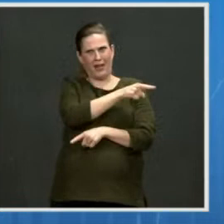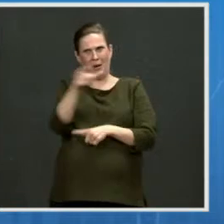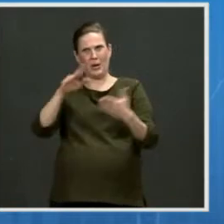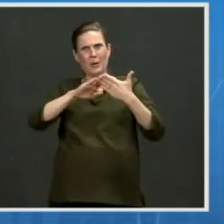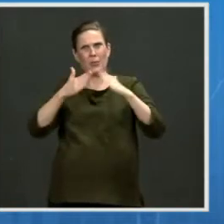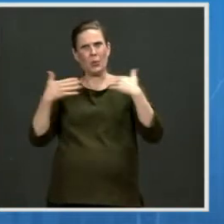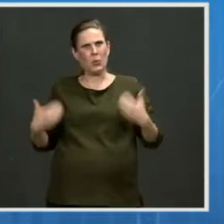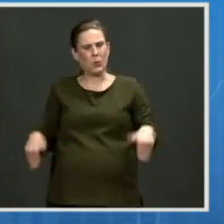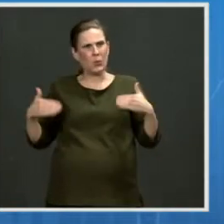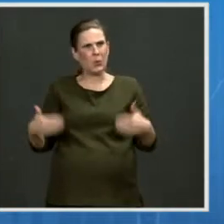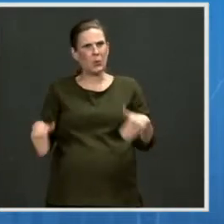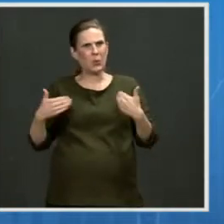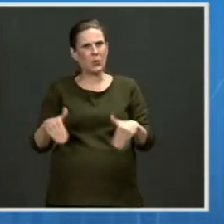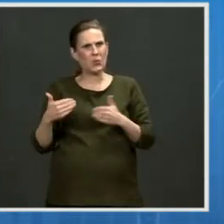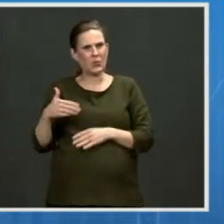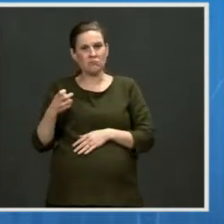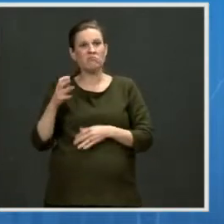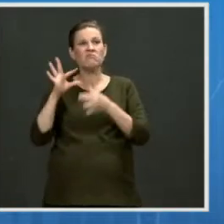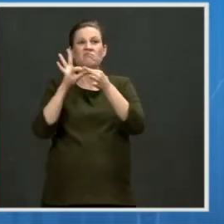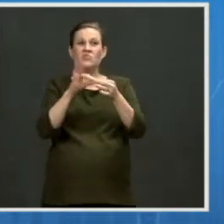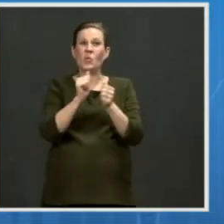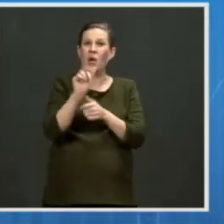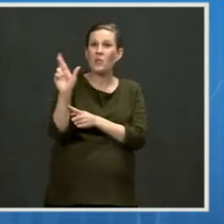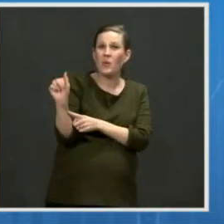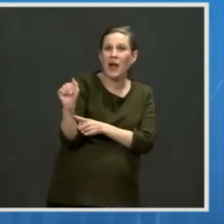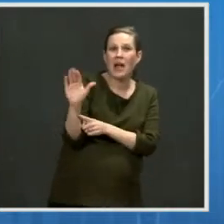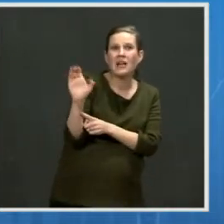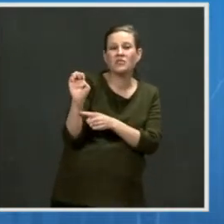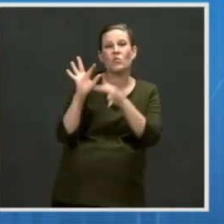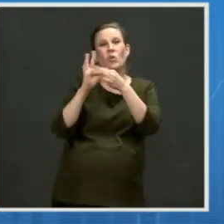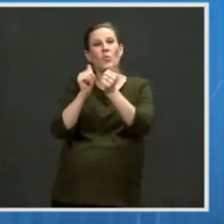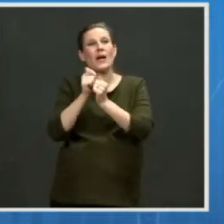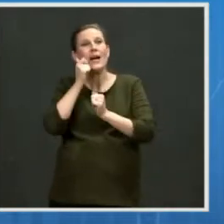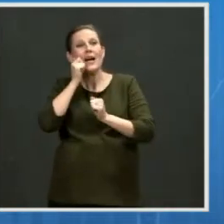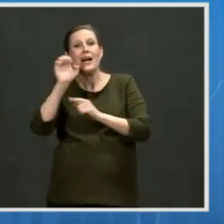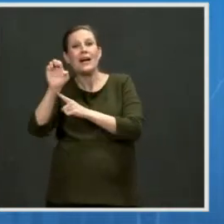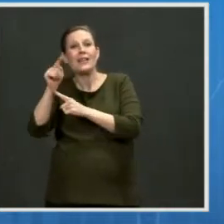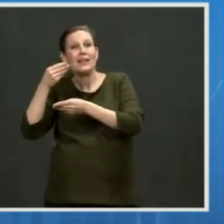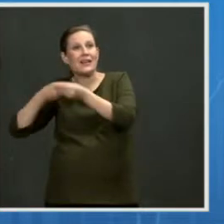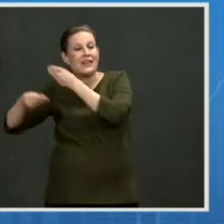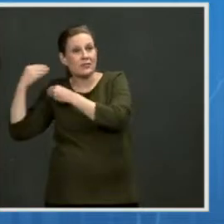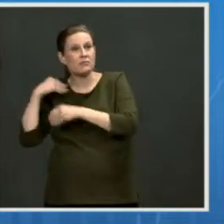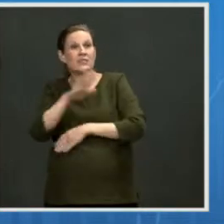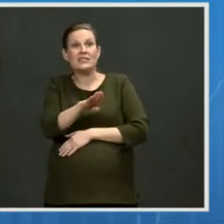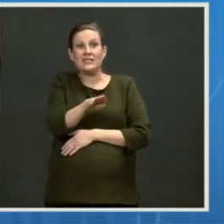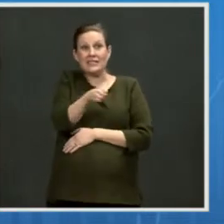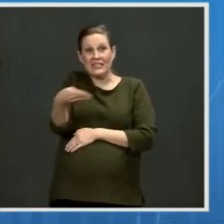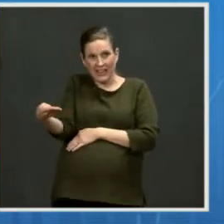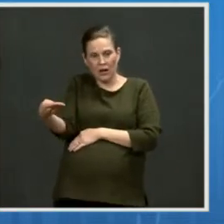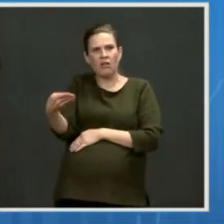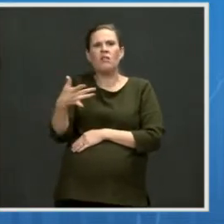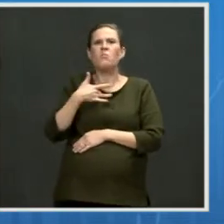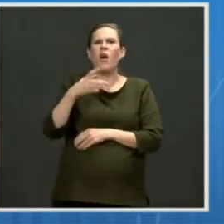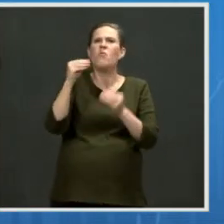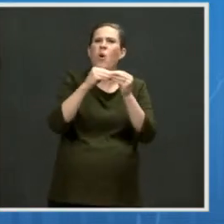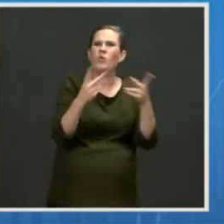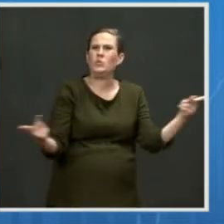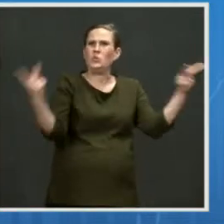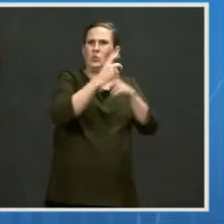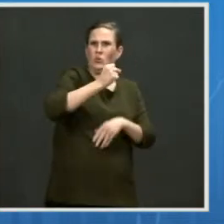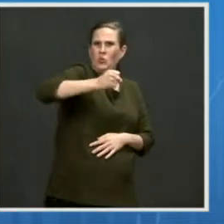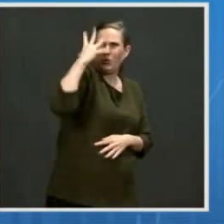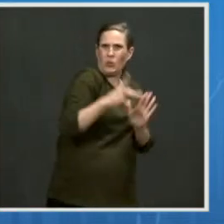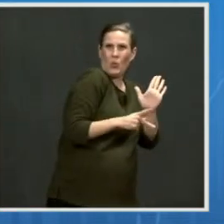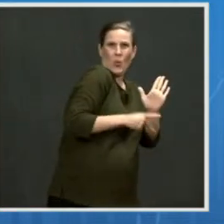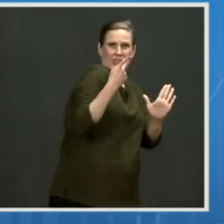the COVID-19 related deaths were more than double the death rate of non-Hispanic white persons.